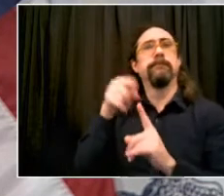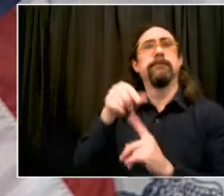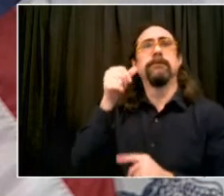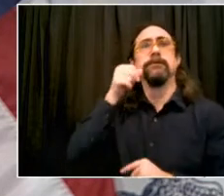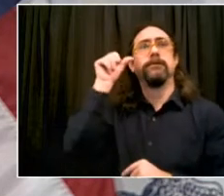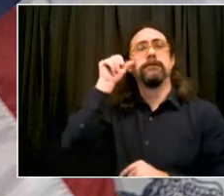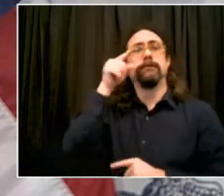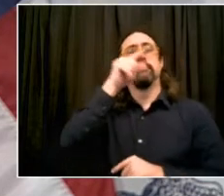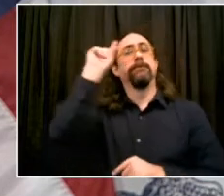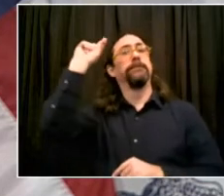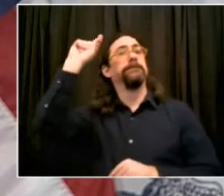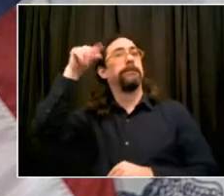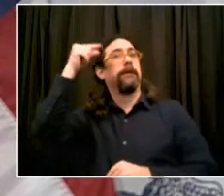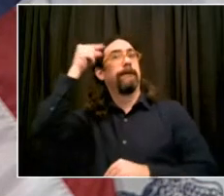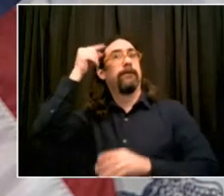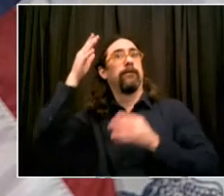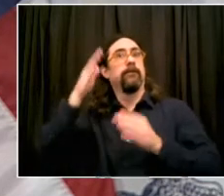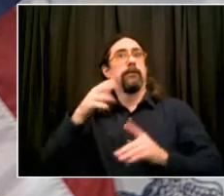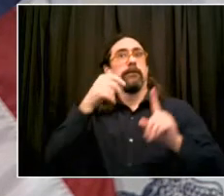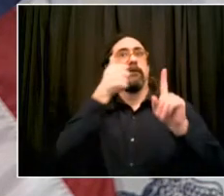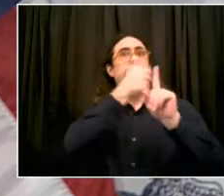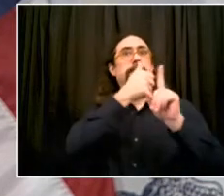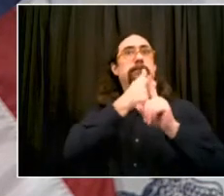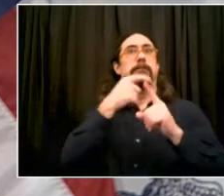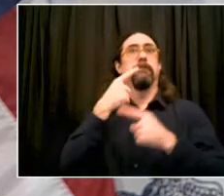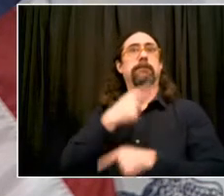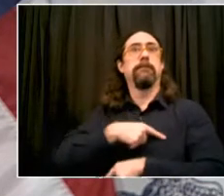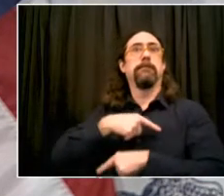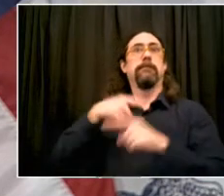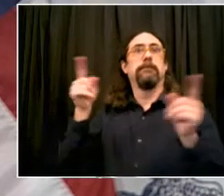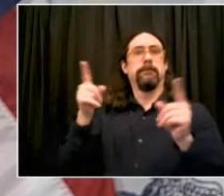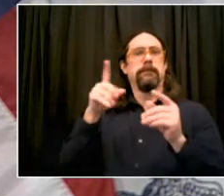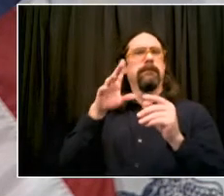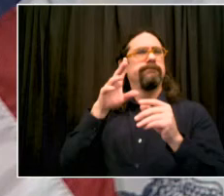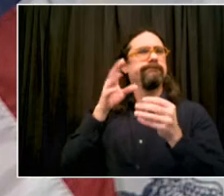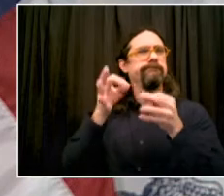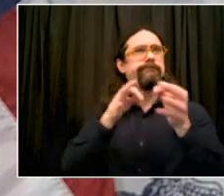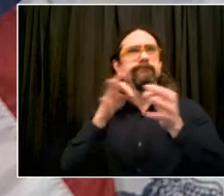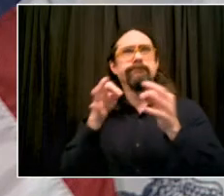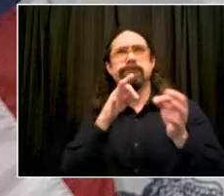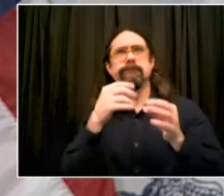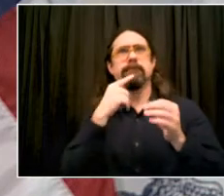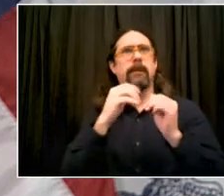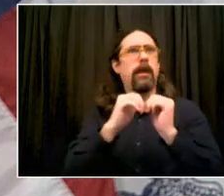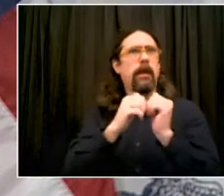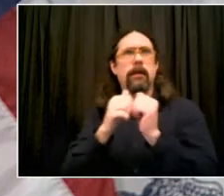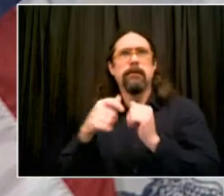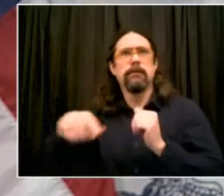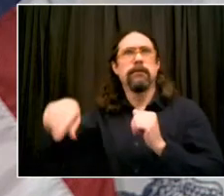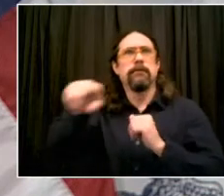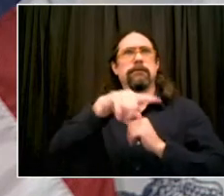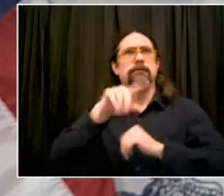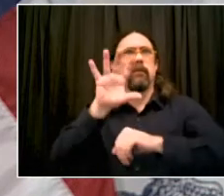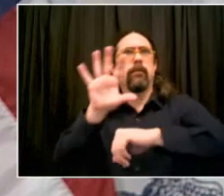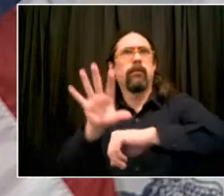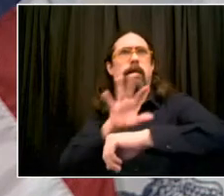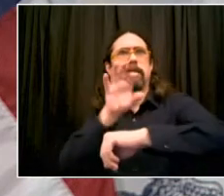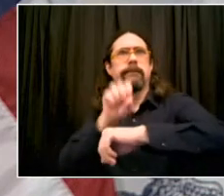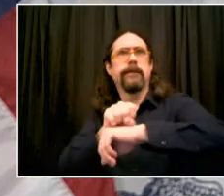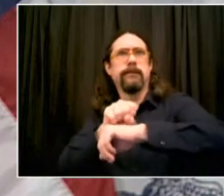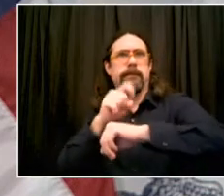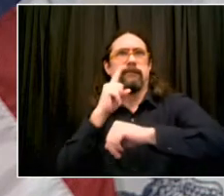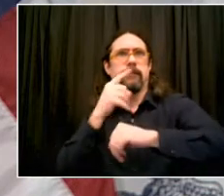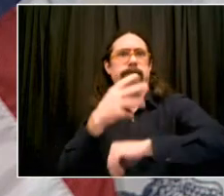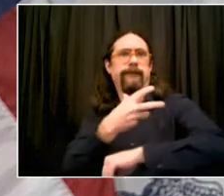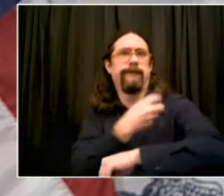validation those people might need to show. Have you decided when appointments can begin and what validation